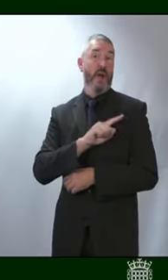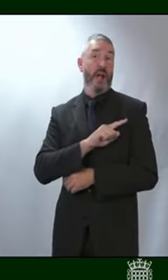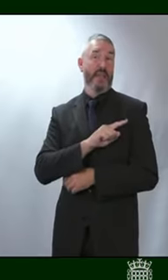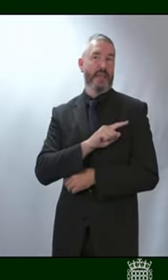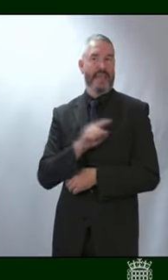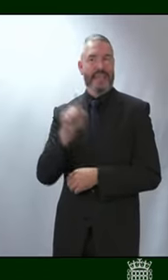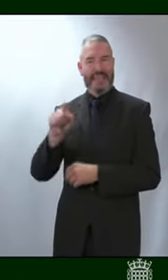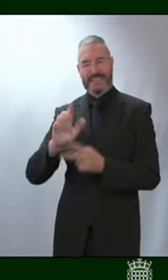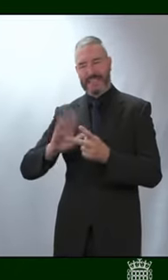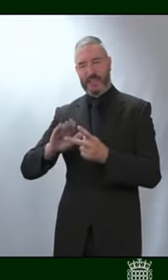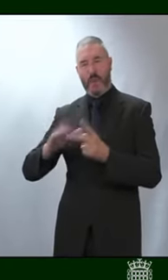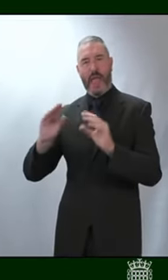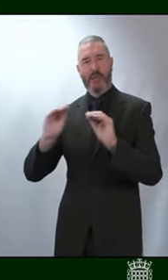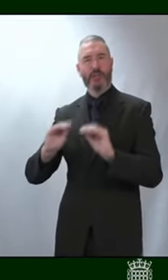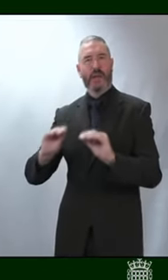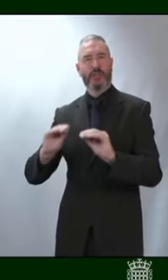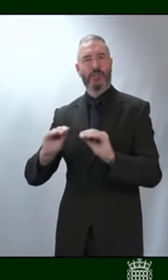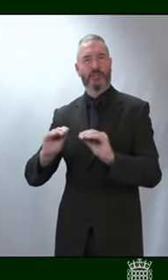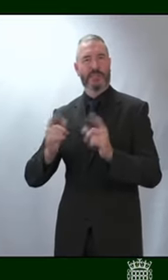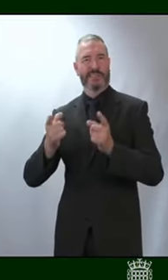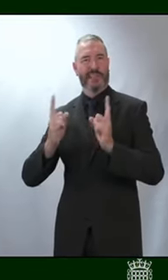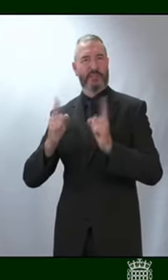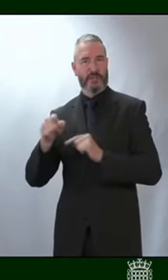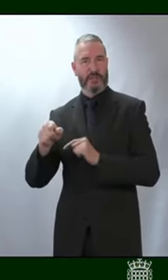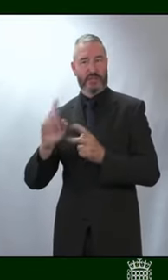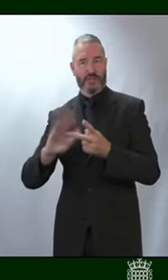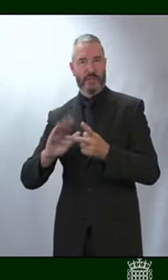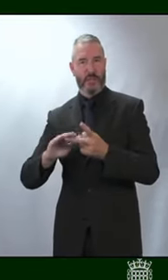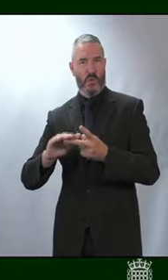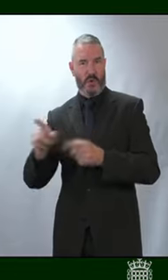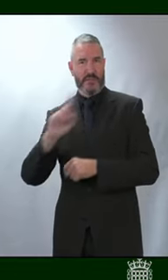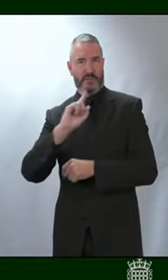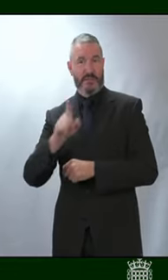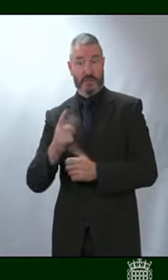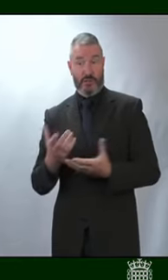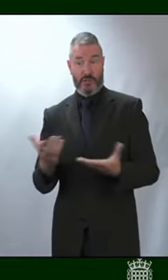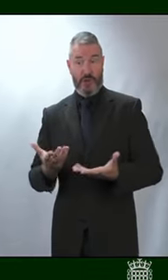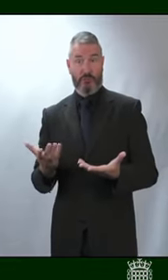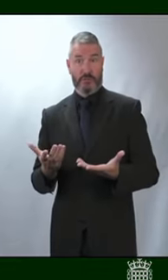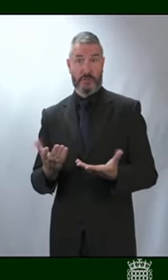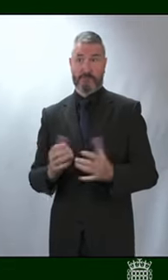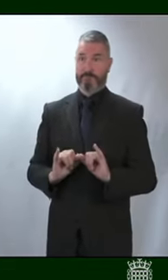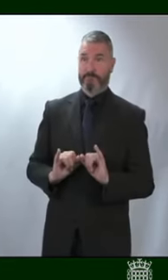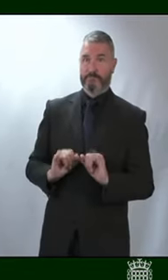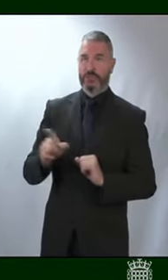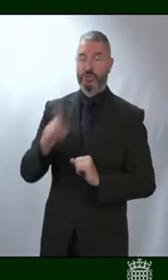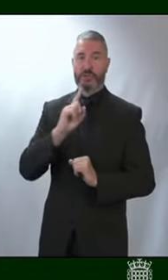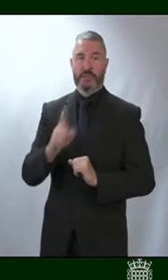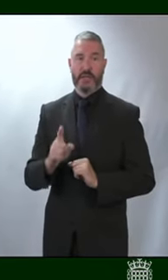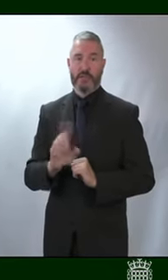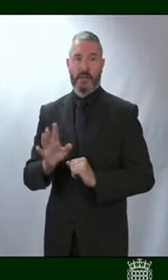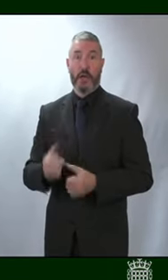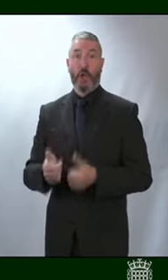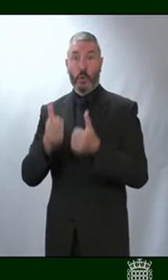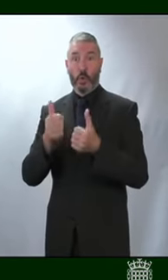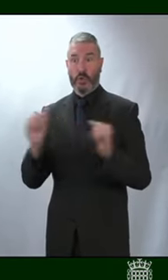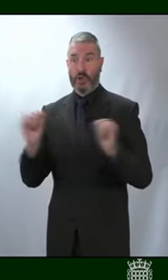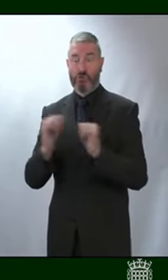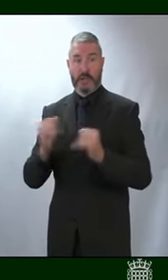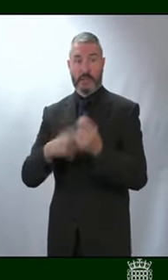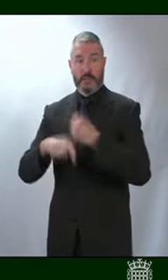shadow education secretary who said of the present crisis, she said, "Don't let a good crisis